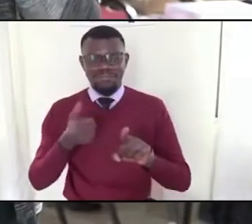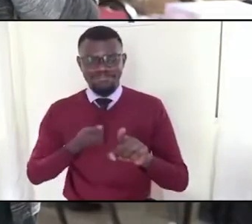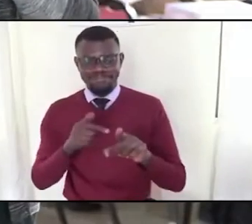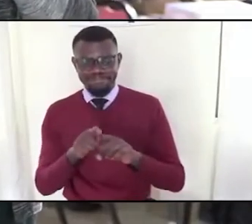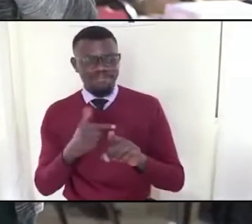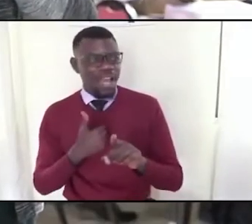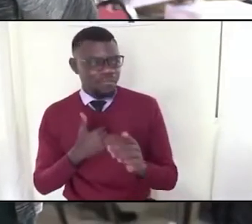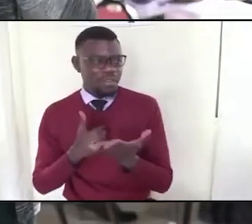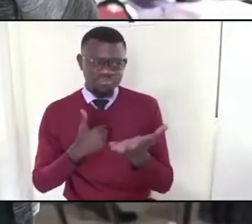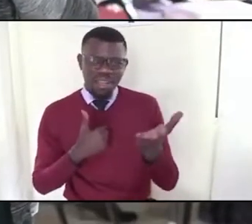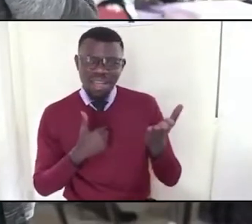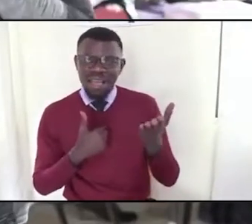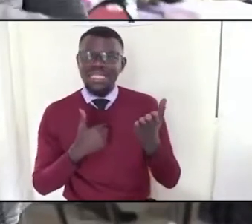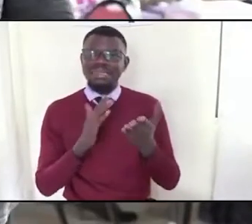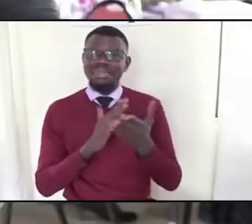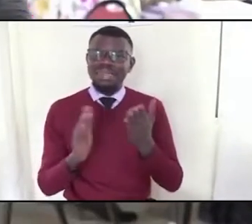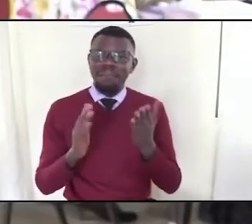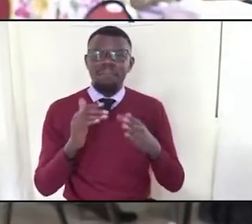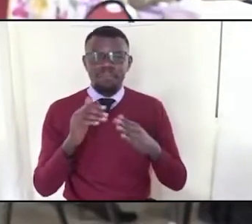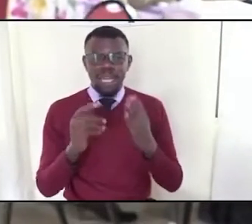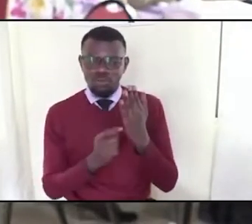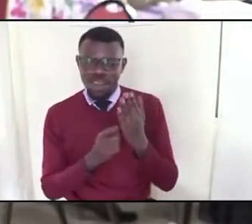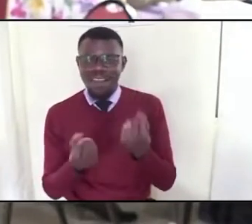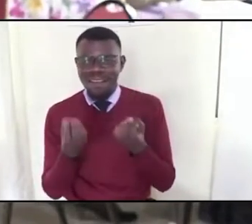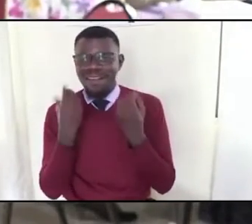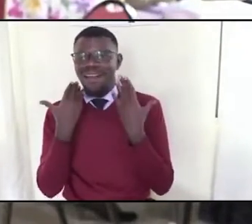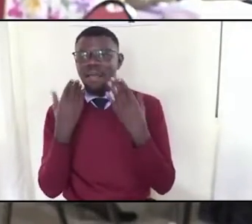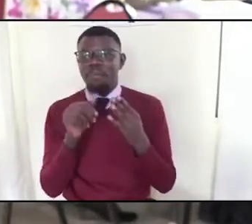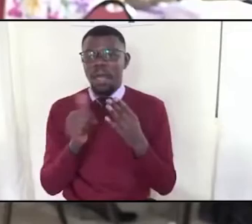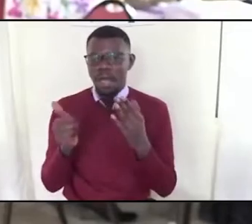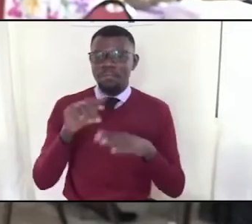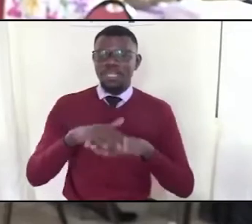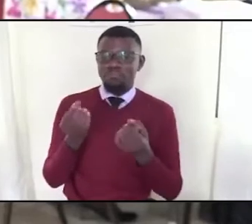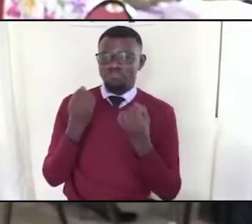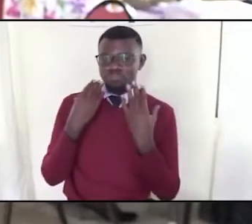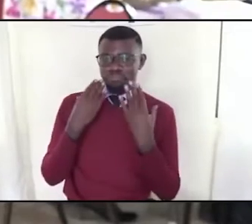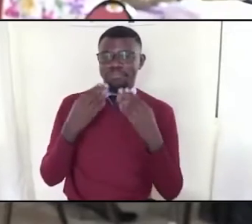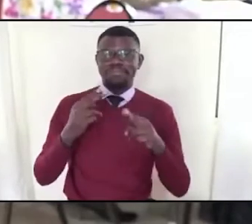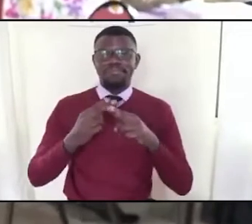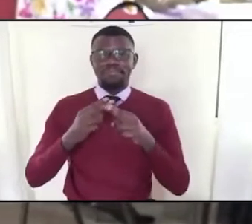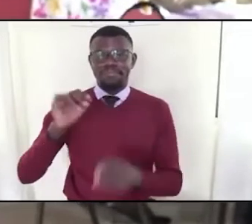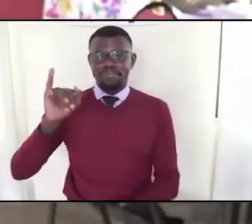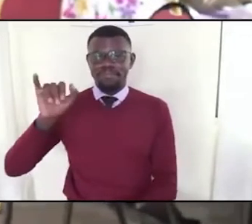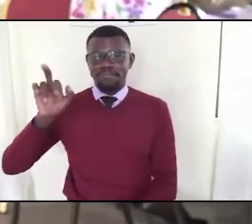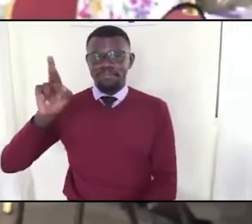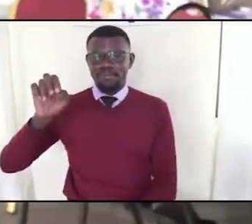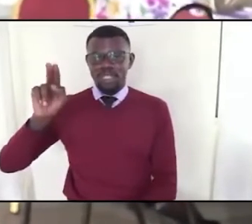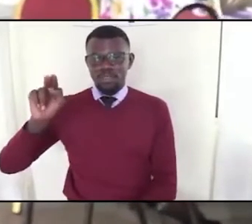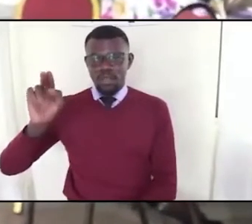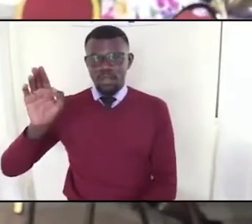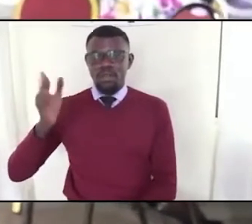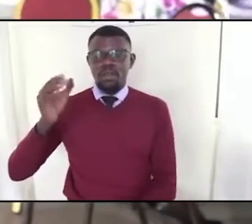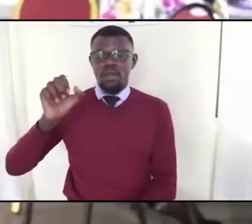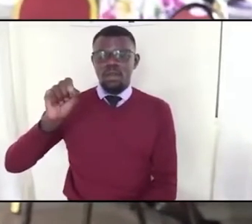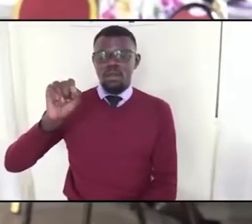zetu ambao kidogo wanafuata sana kwa lugha ya Kiswahili. My name is Irene Soila from the Kenya Human Rights